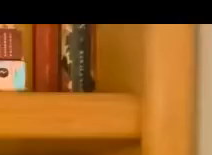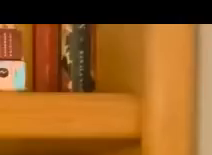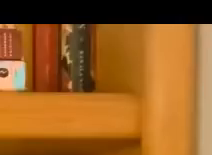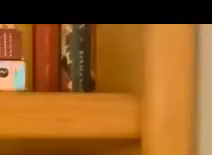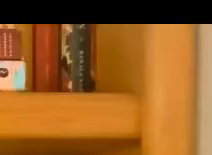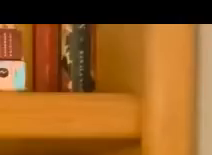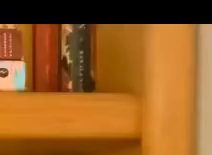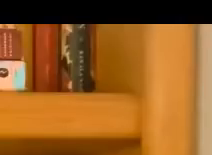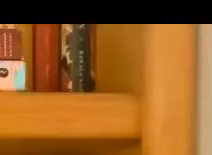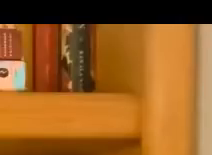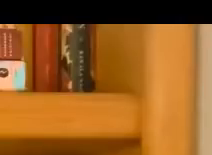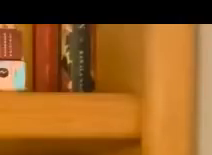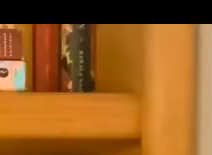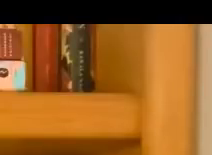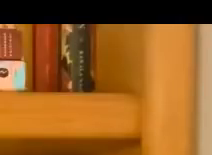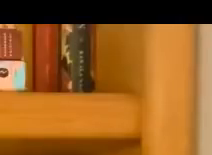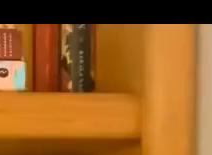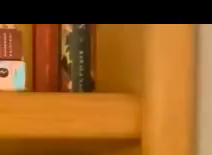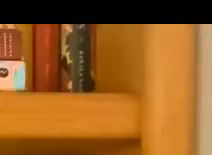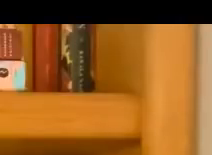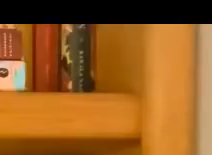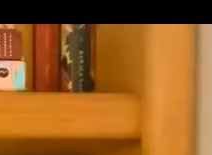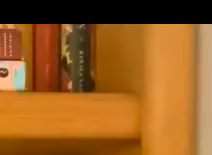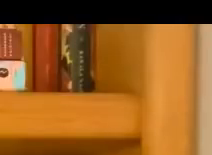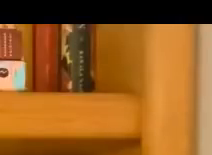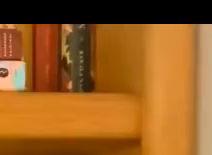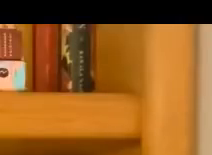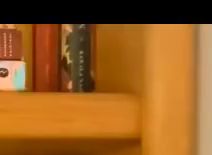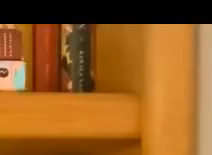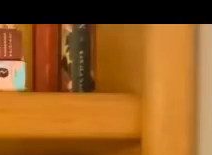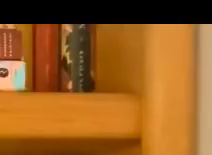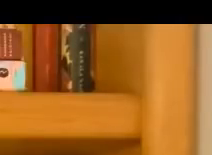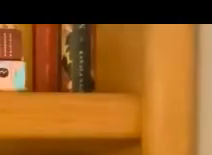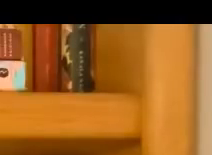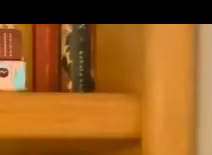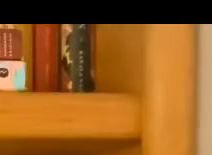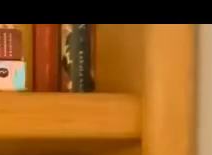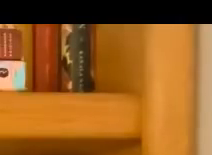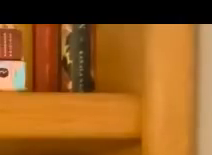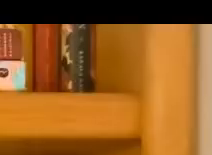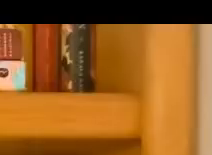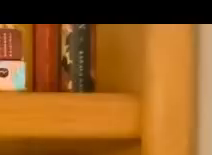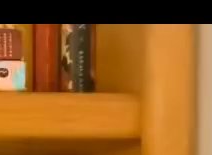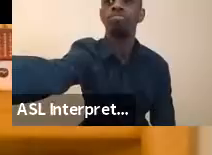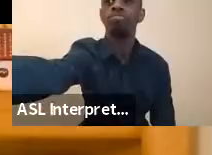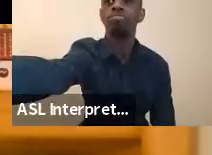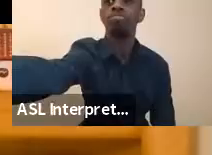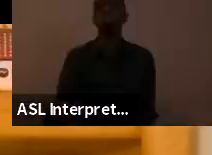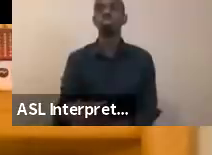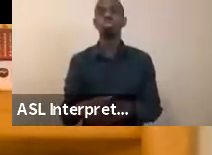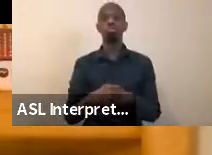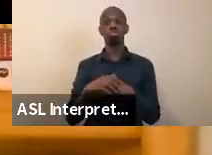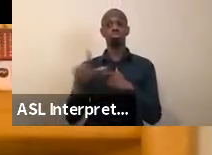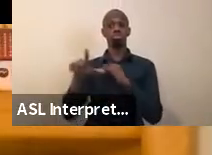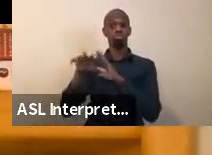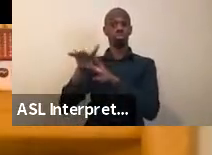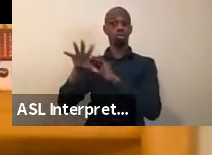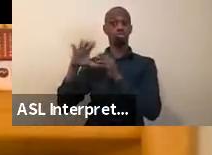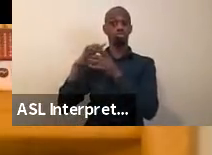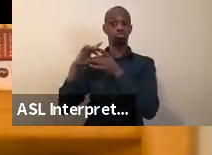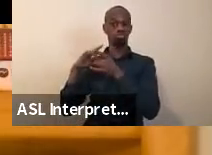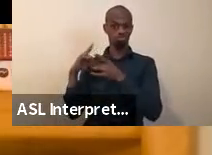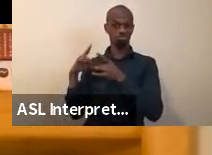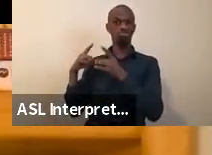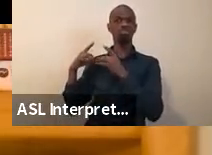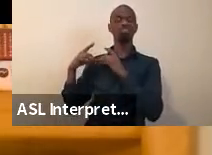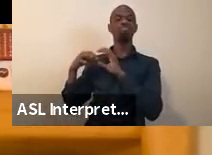Mara K. Nupper, titled Anti-Asian Violence and Black Asian Solidarity today. We are delighted to welcome Tamara, and we look forward